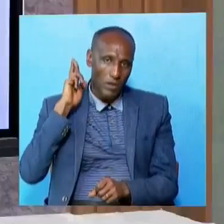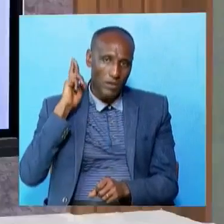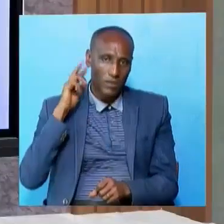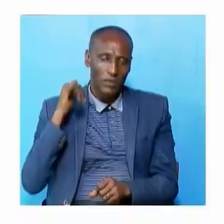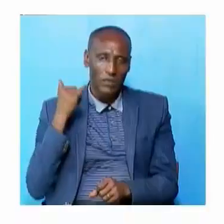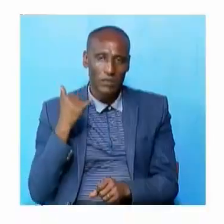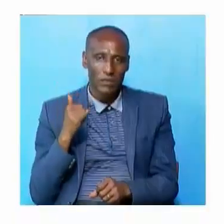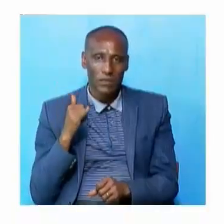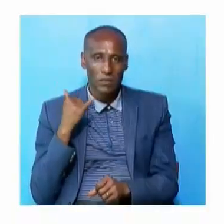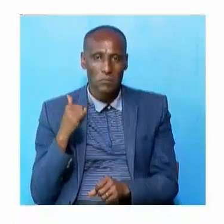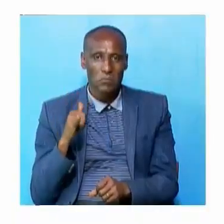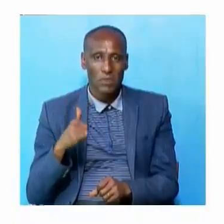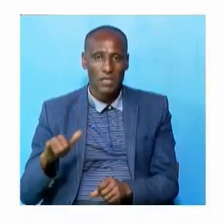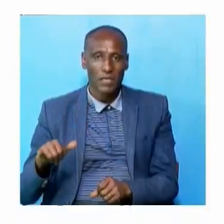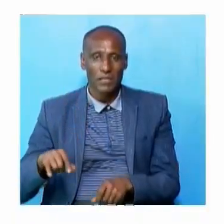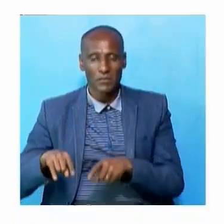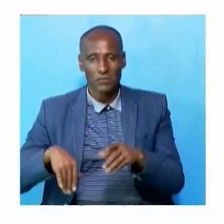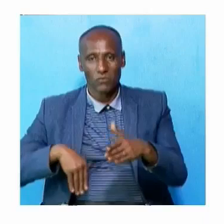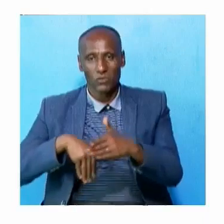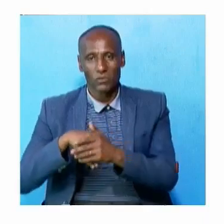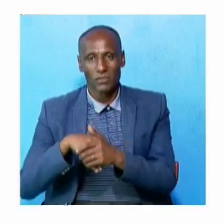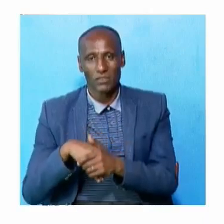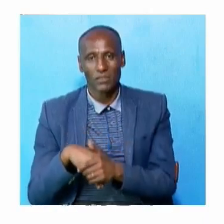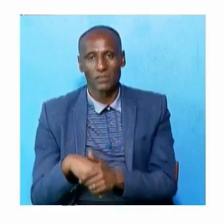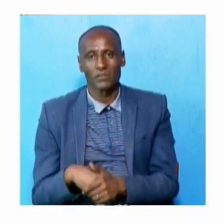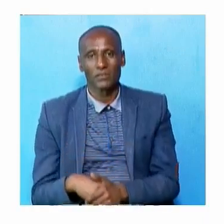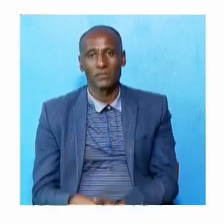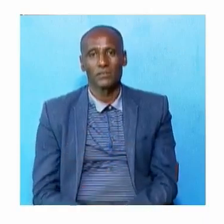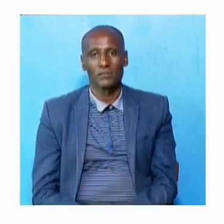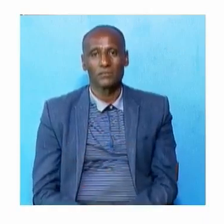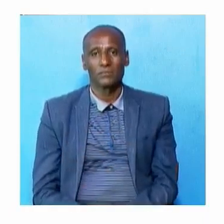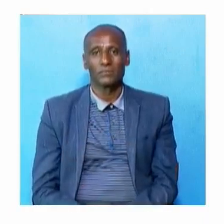Good. We were